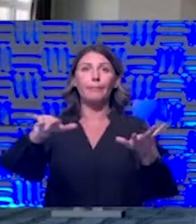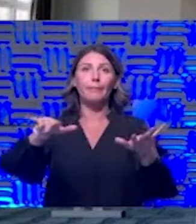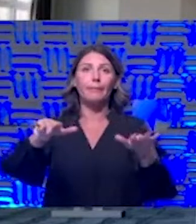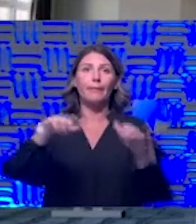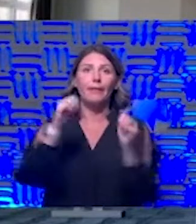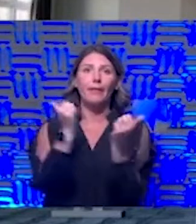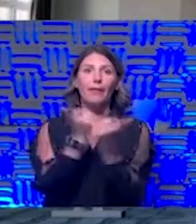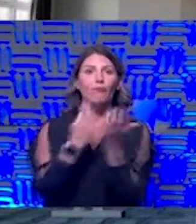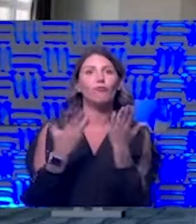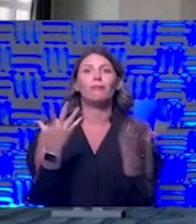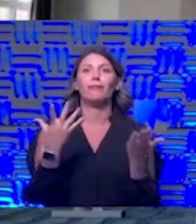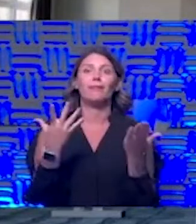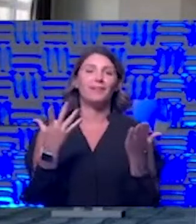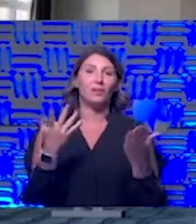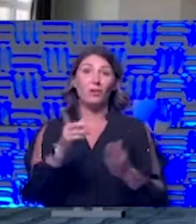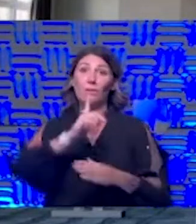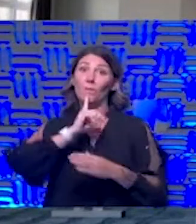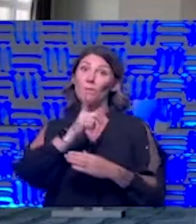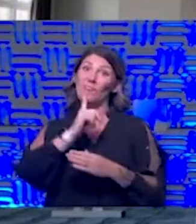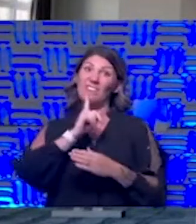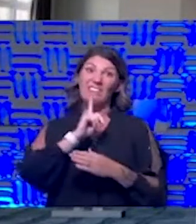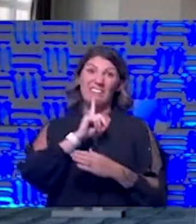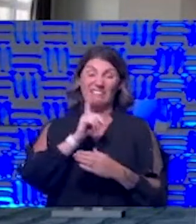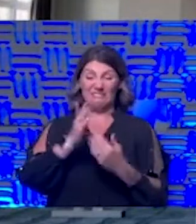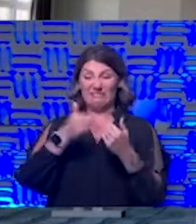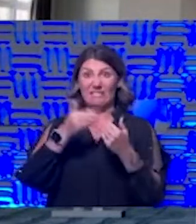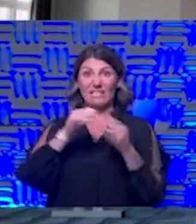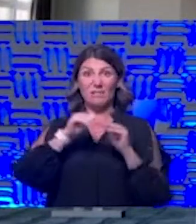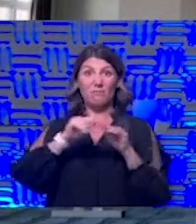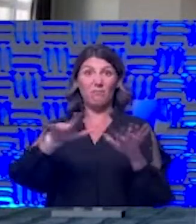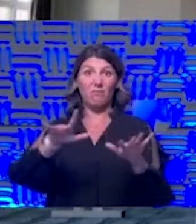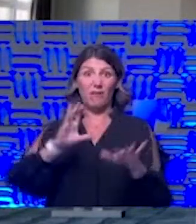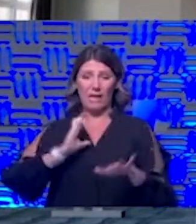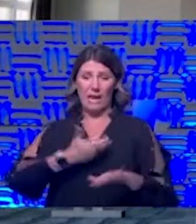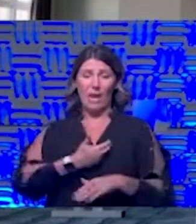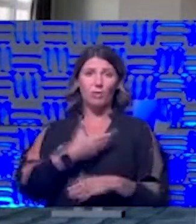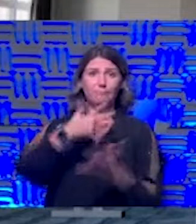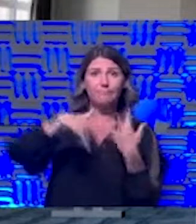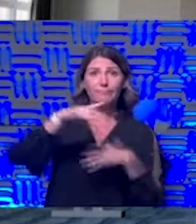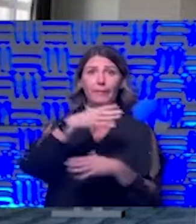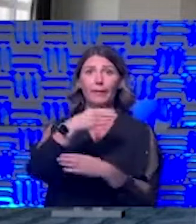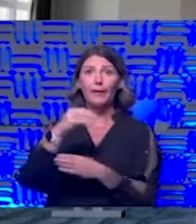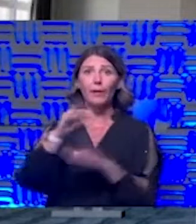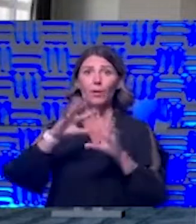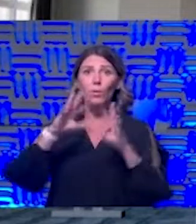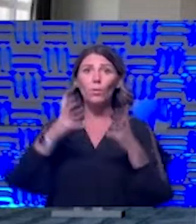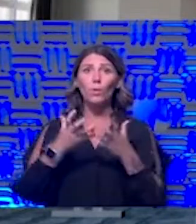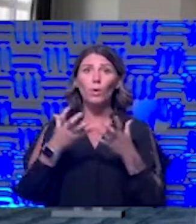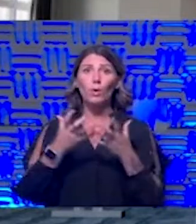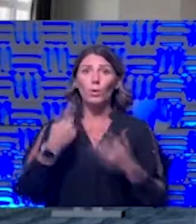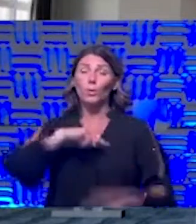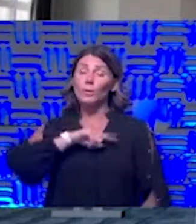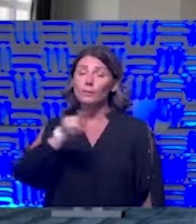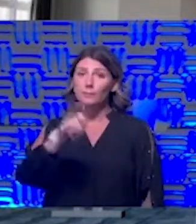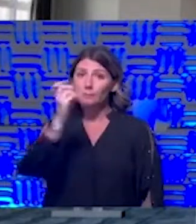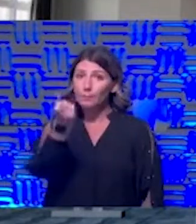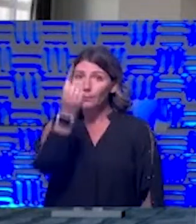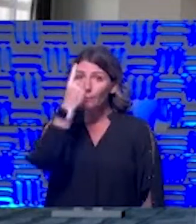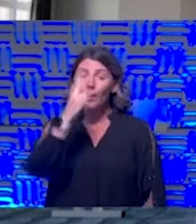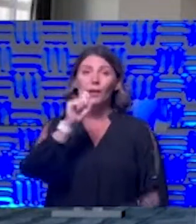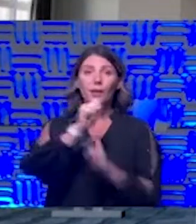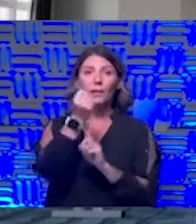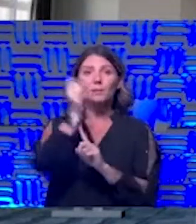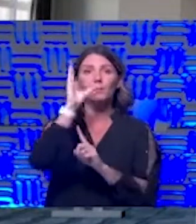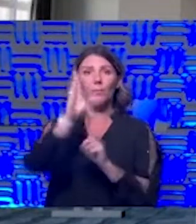away right now in our society and our world. And so I think that we just have to expect that cases will continue to increase. Now, I think during